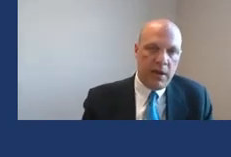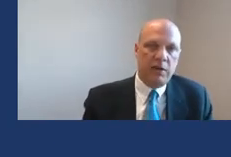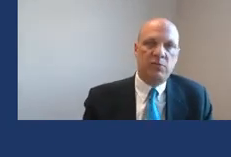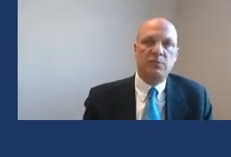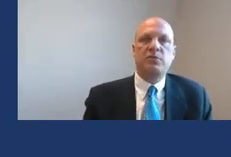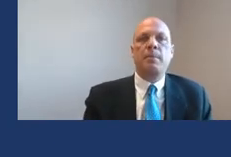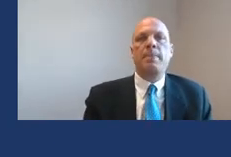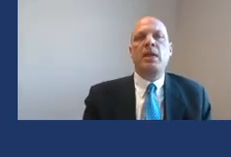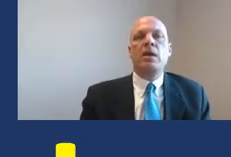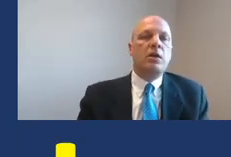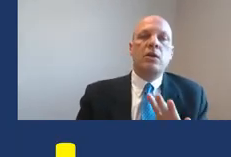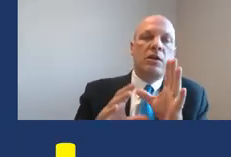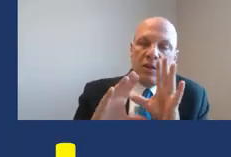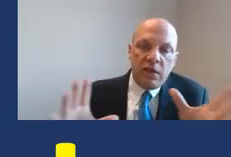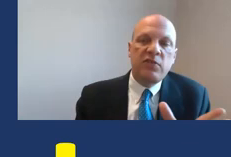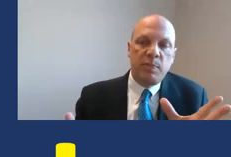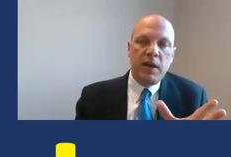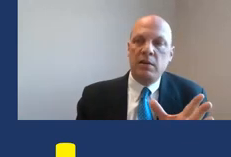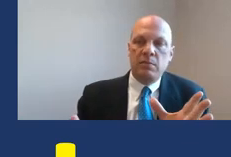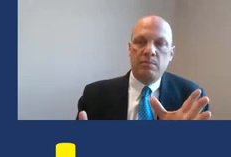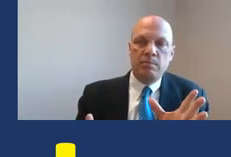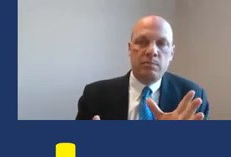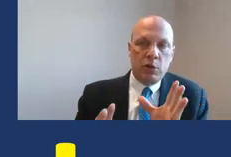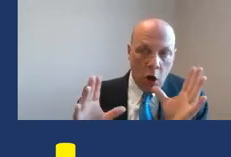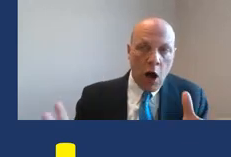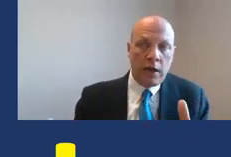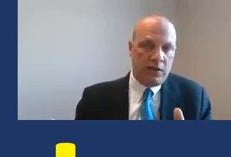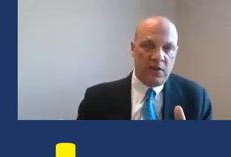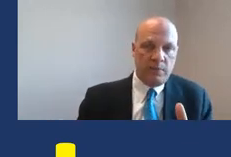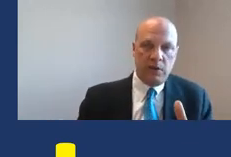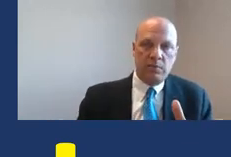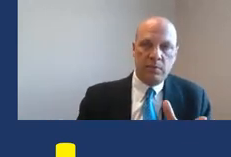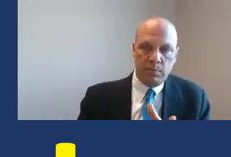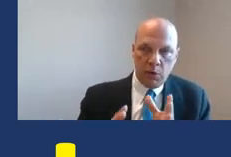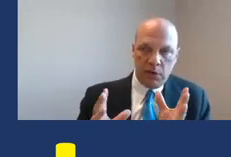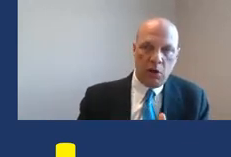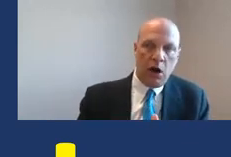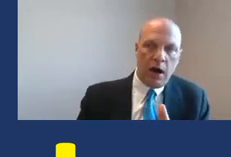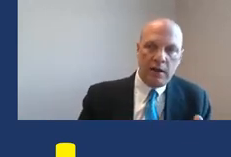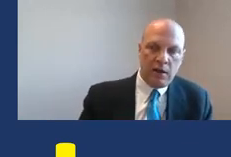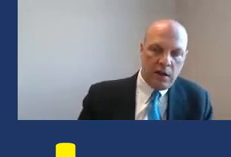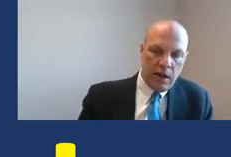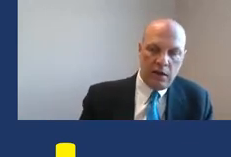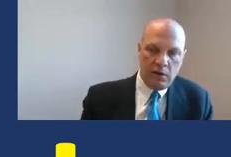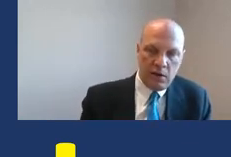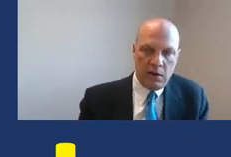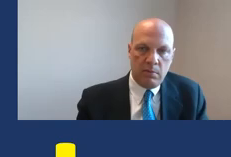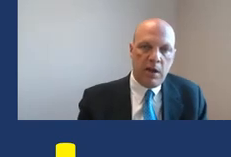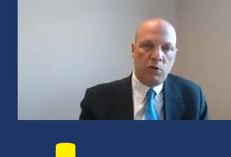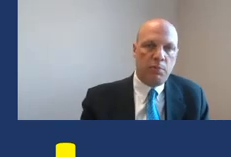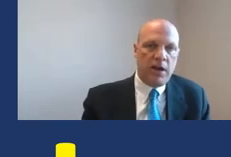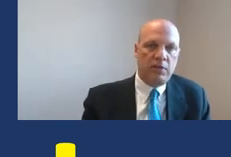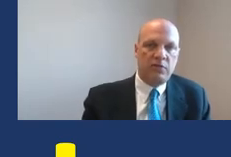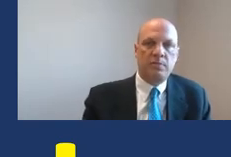other mechanisms. This has been long accepted, both in law and